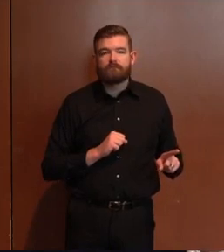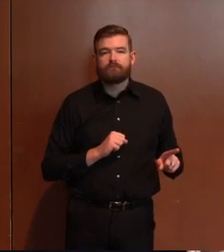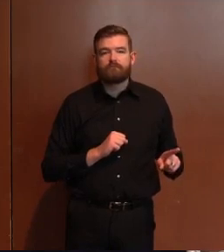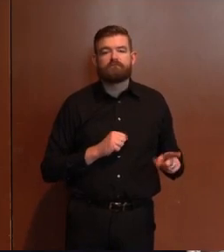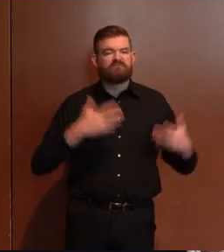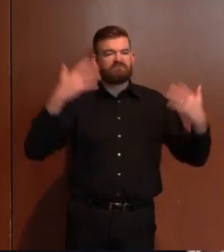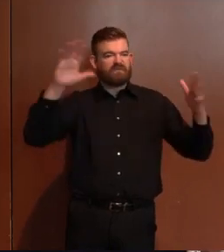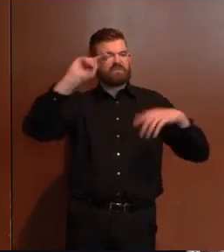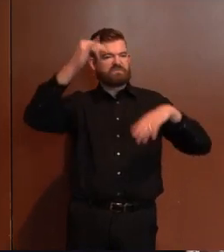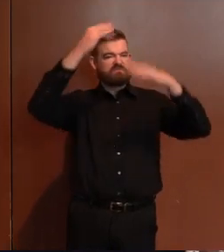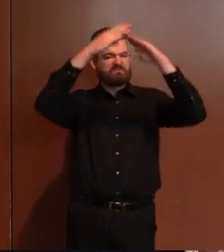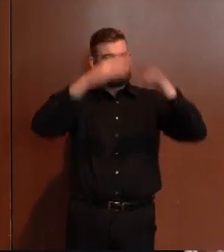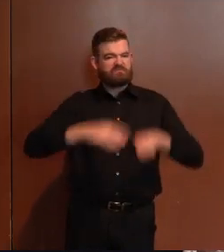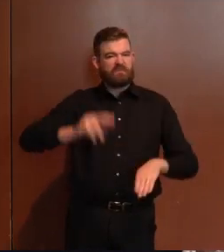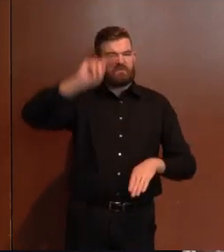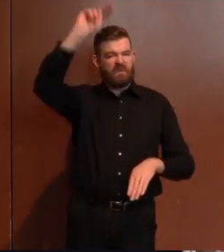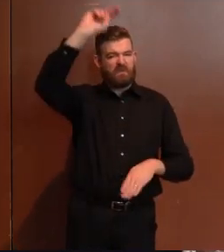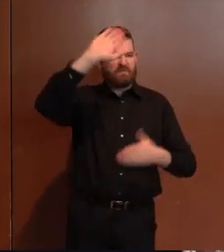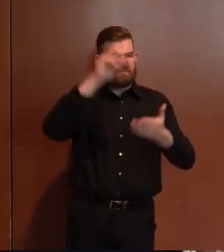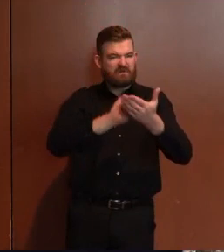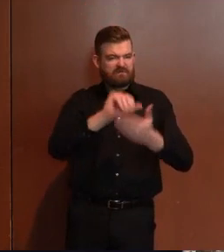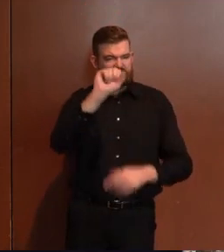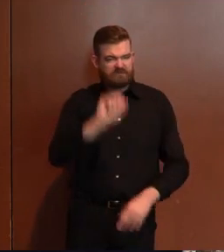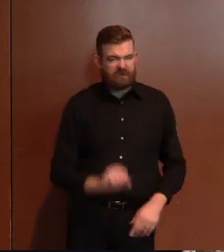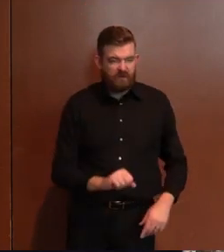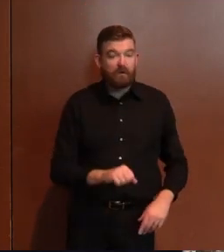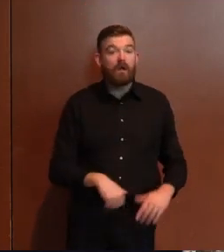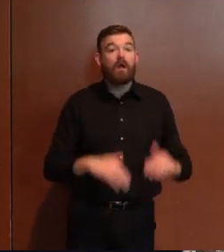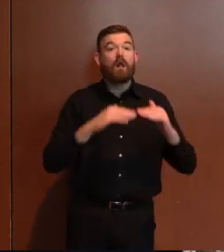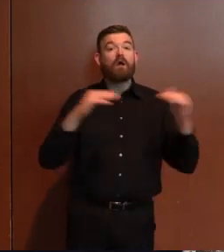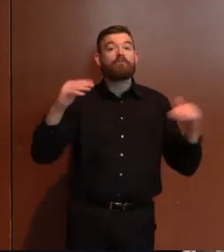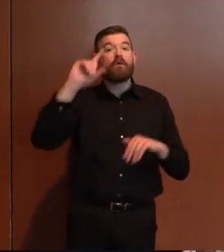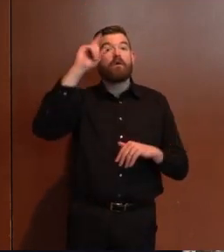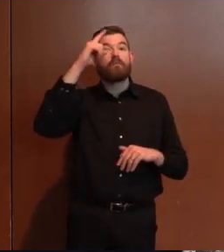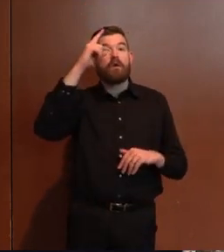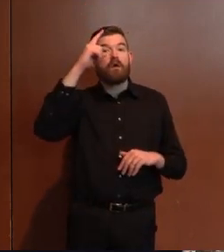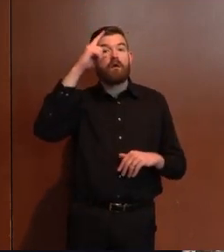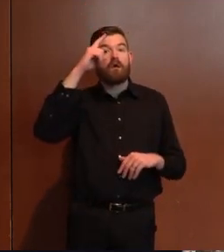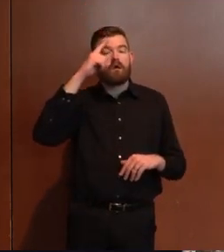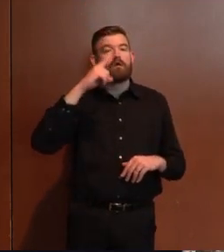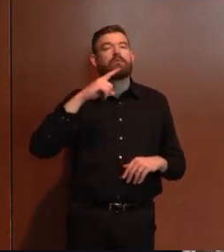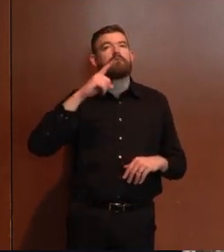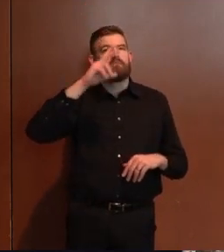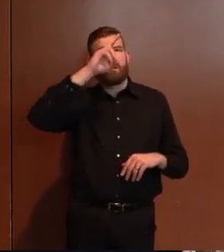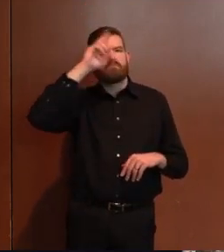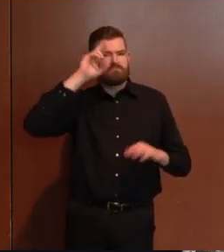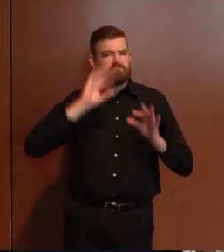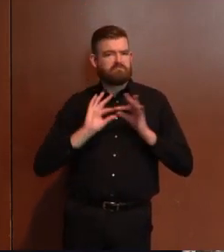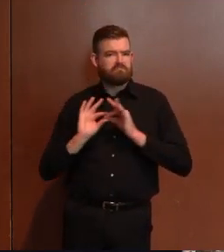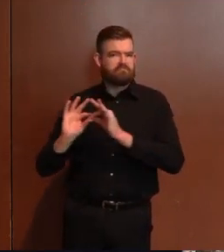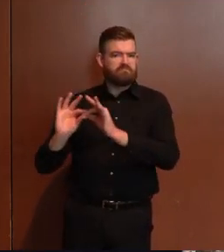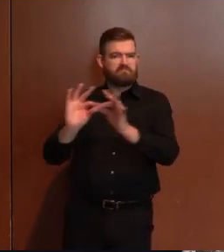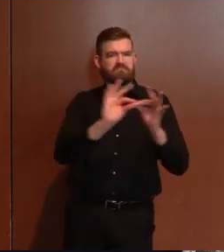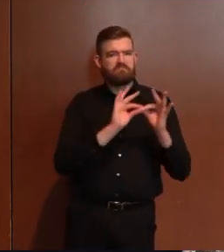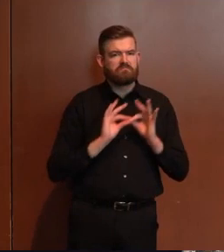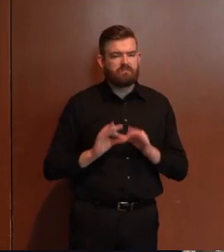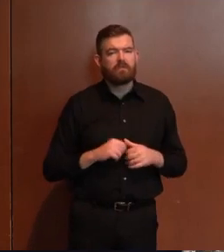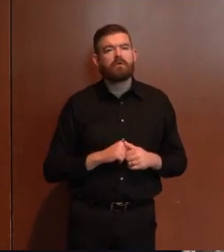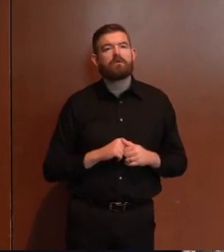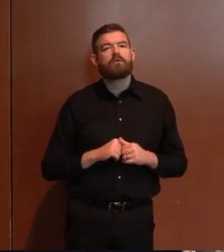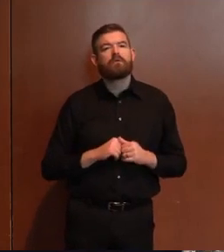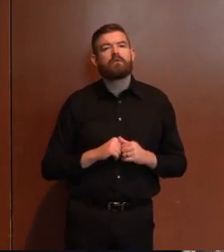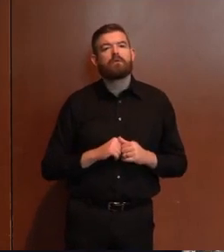are what we call the collaborating agencies. The reason for that is to have the capacity to transport